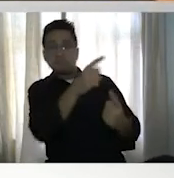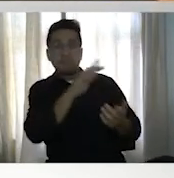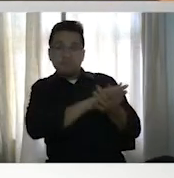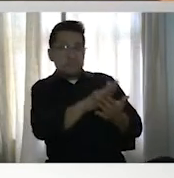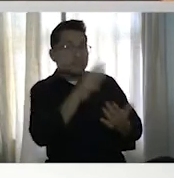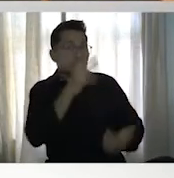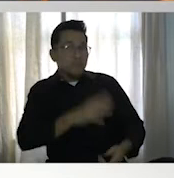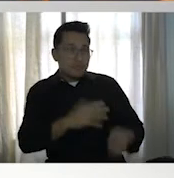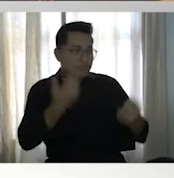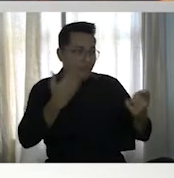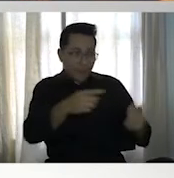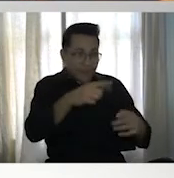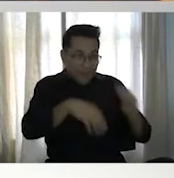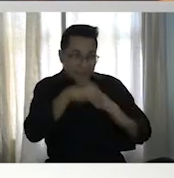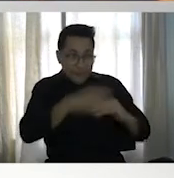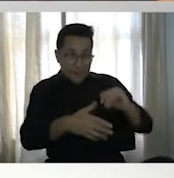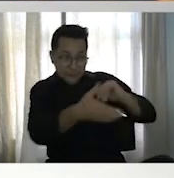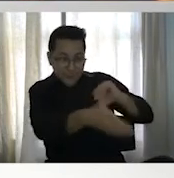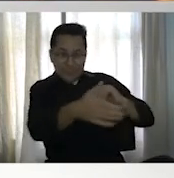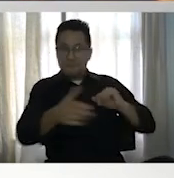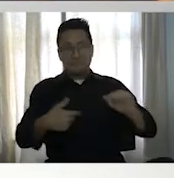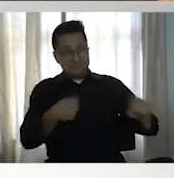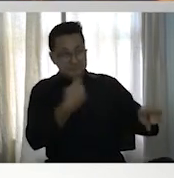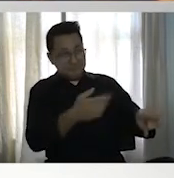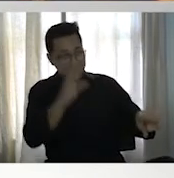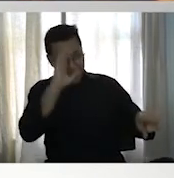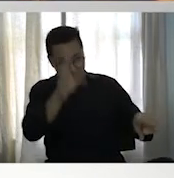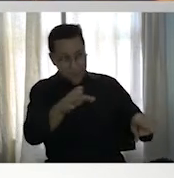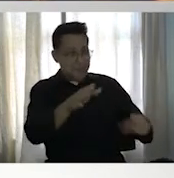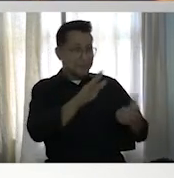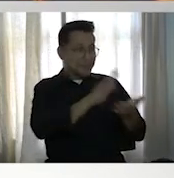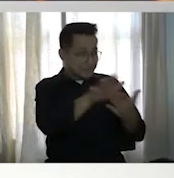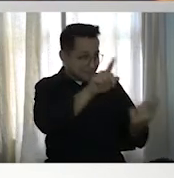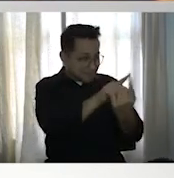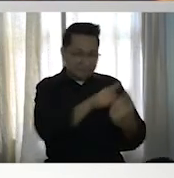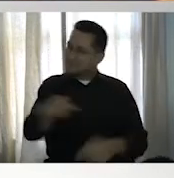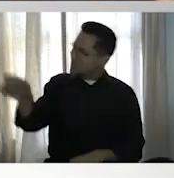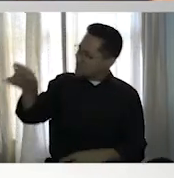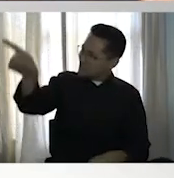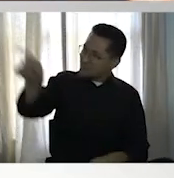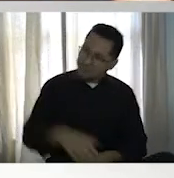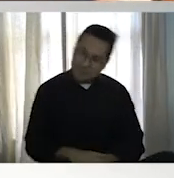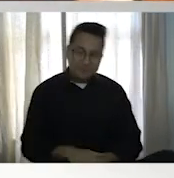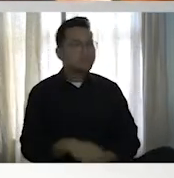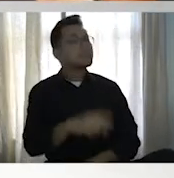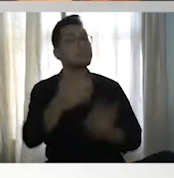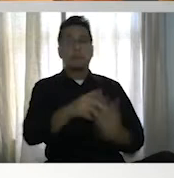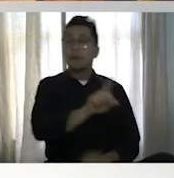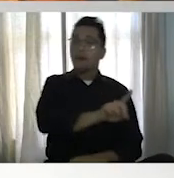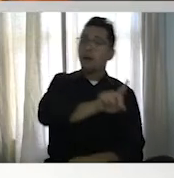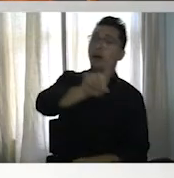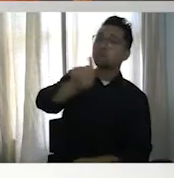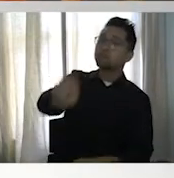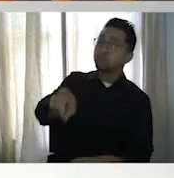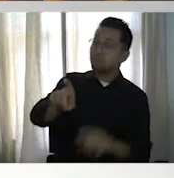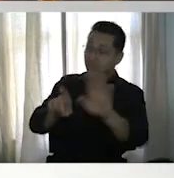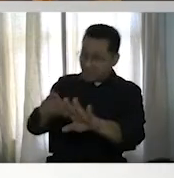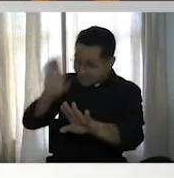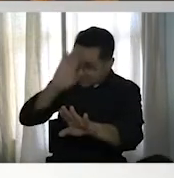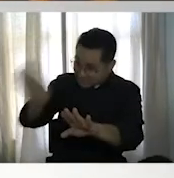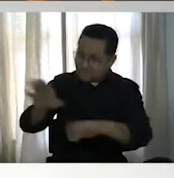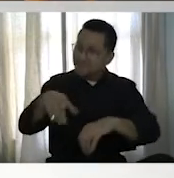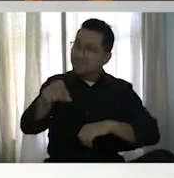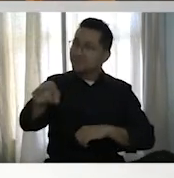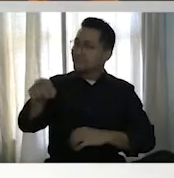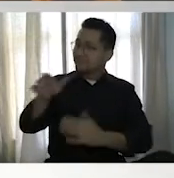don't know if you're comfortable shaking hands. Hello, it's nice to meet you. You as well. Yes. And I might go over here and say, hello,